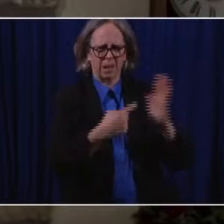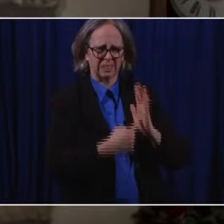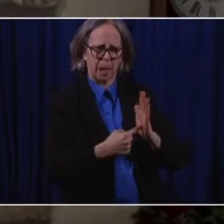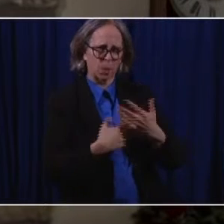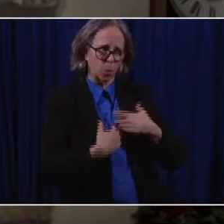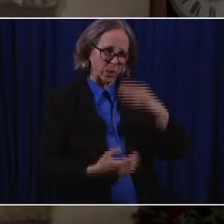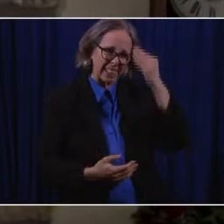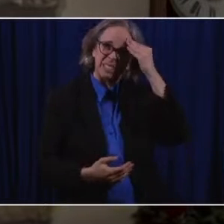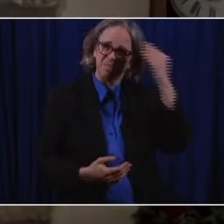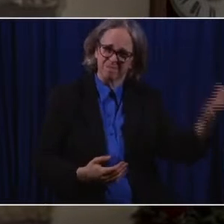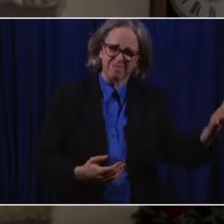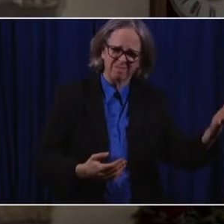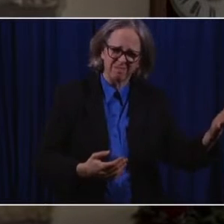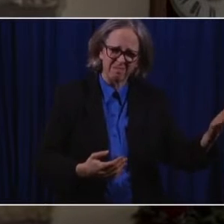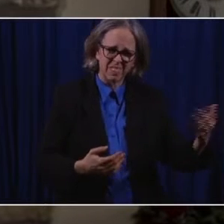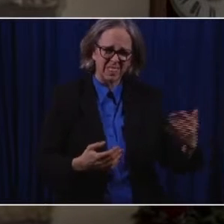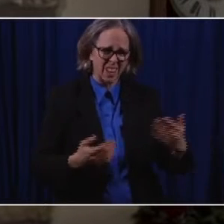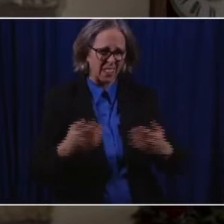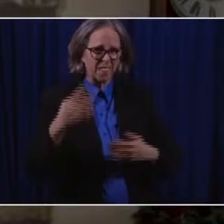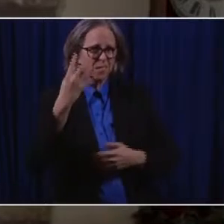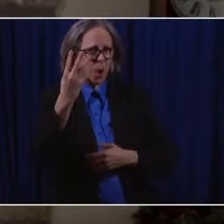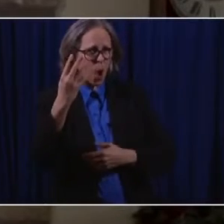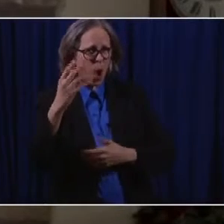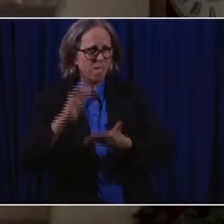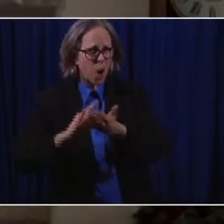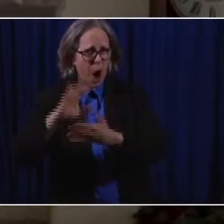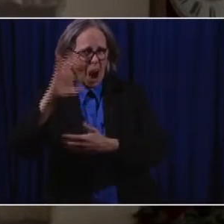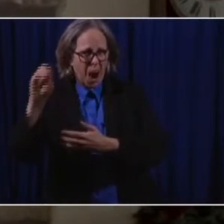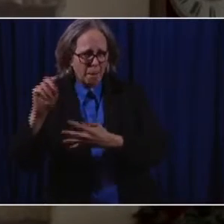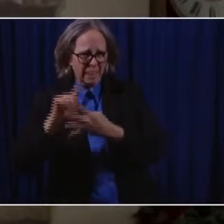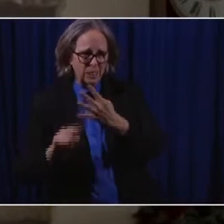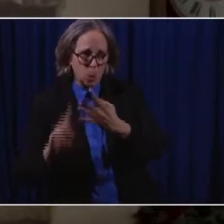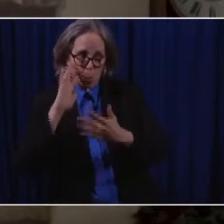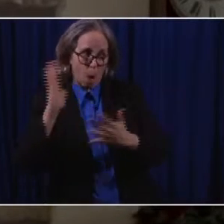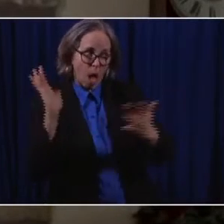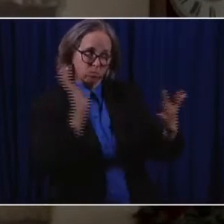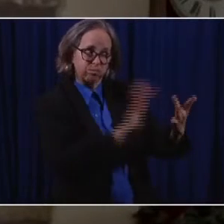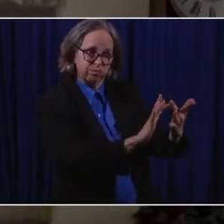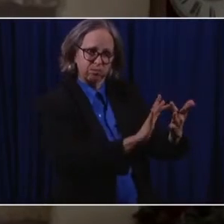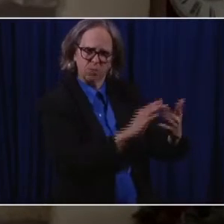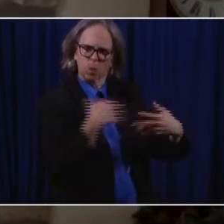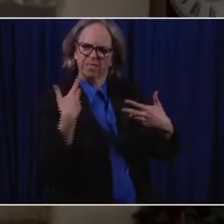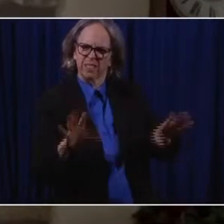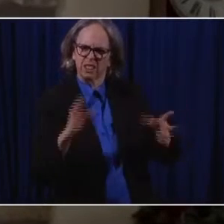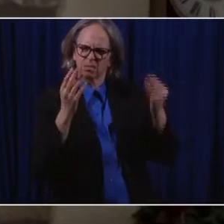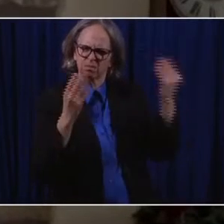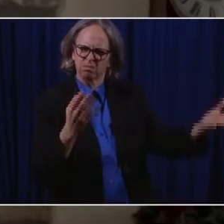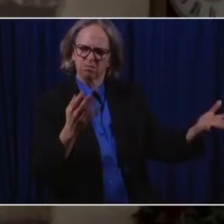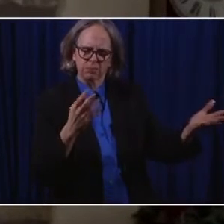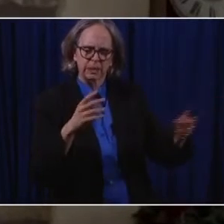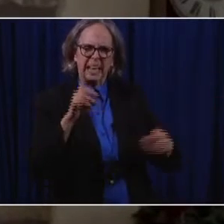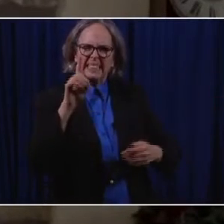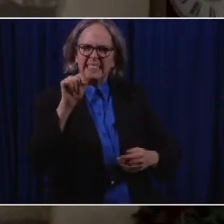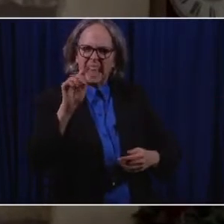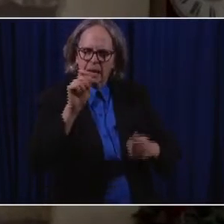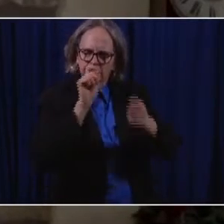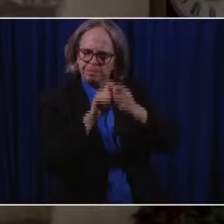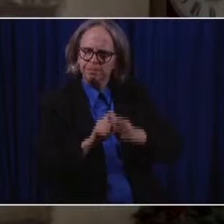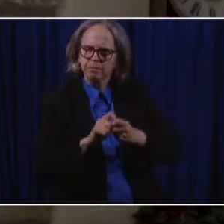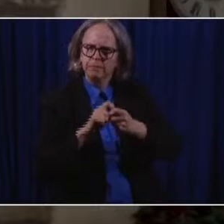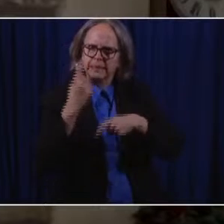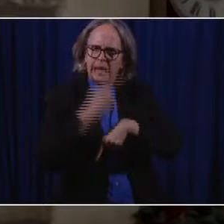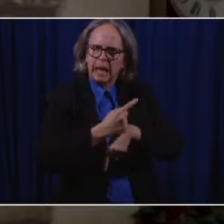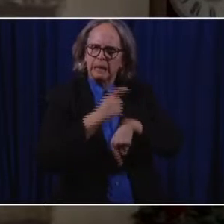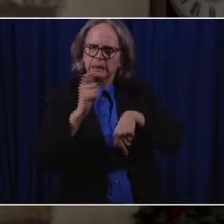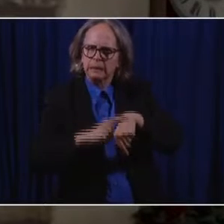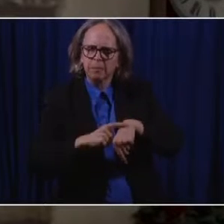you or CVS calls you, one of the other two calls you, and they give you a date, the wise thing to do is to say